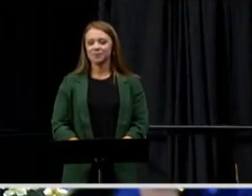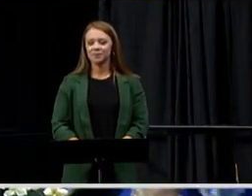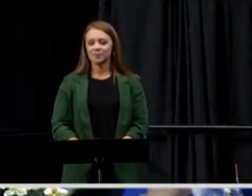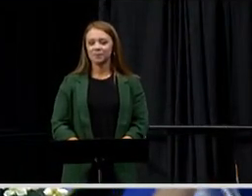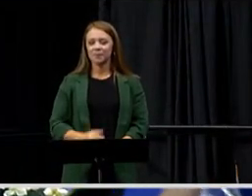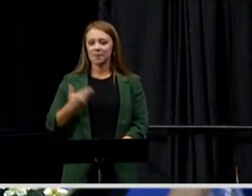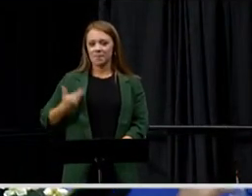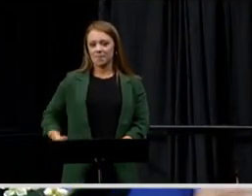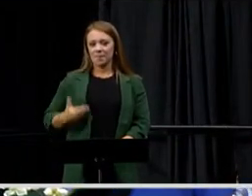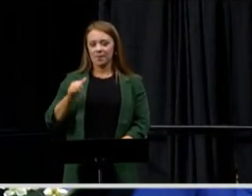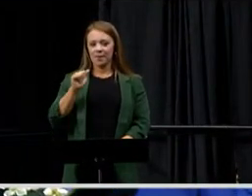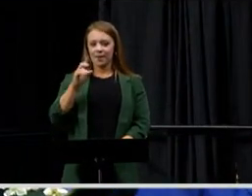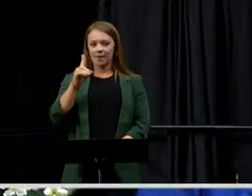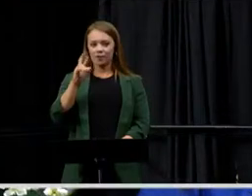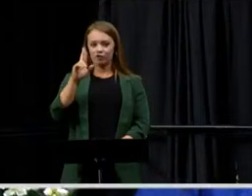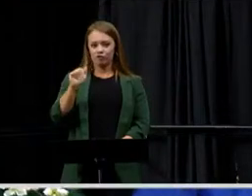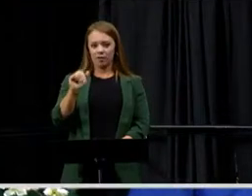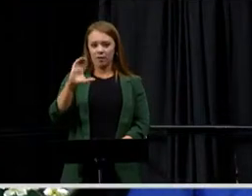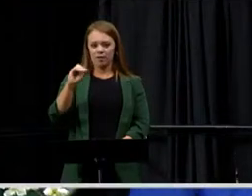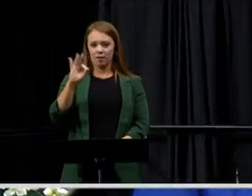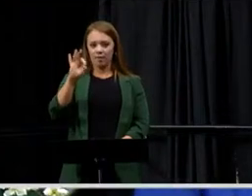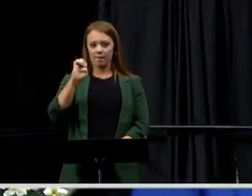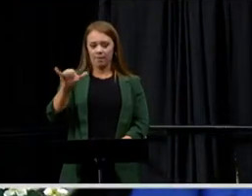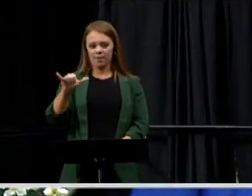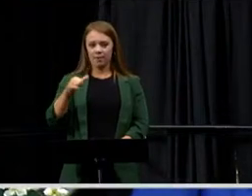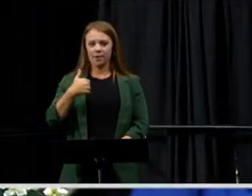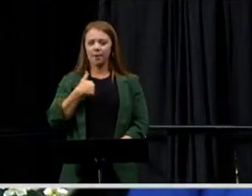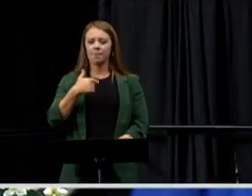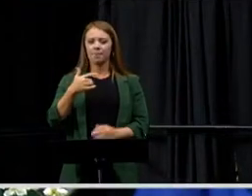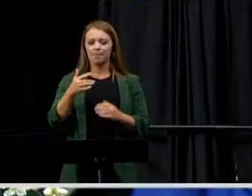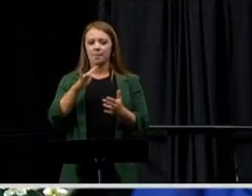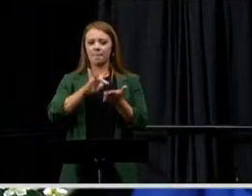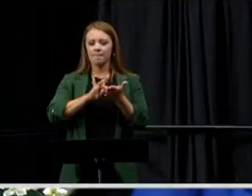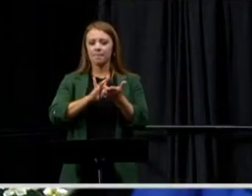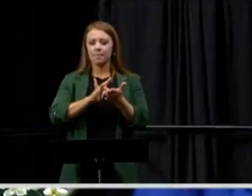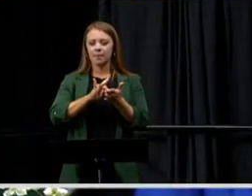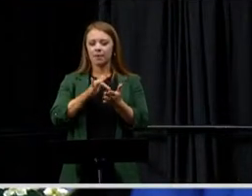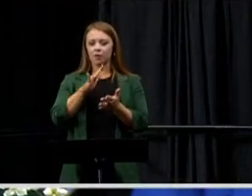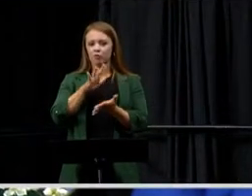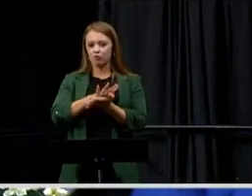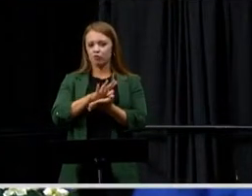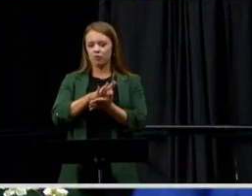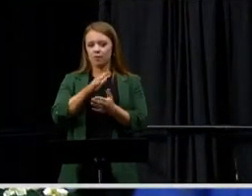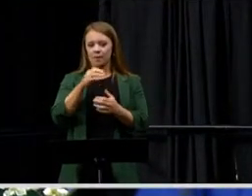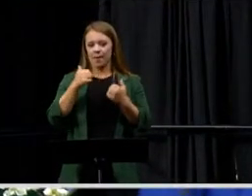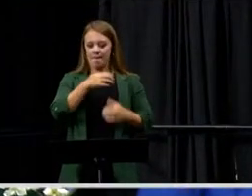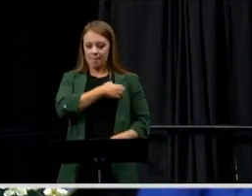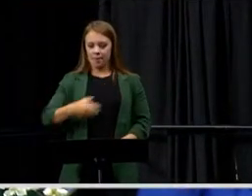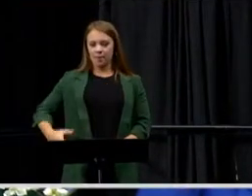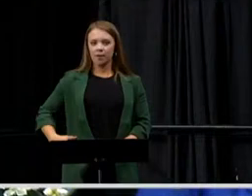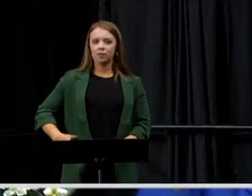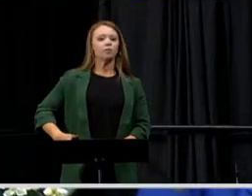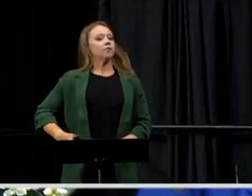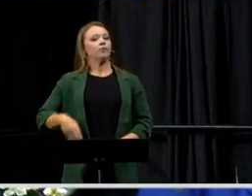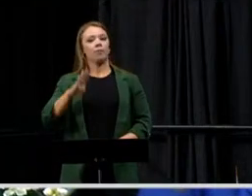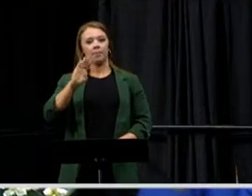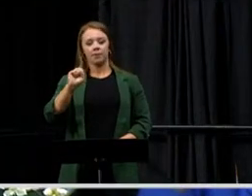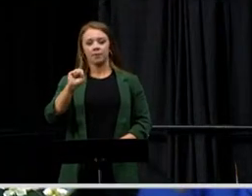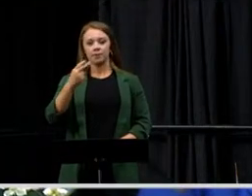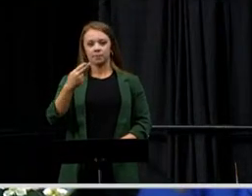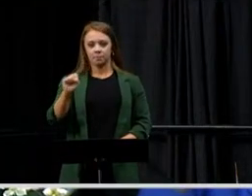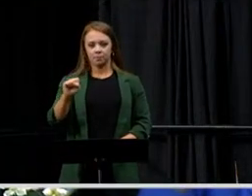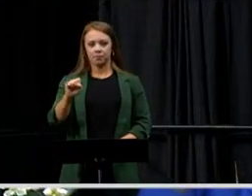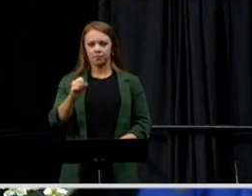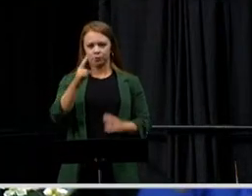My name is Aja Coffey, and I'm a Medical Academy Ambassador for the Academies of Bryan Station. It is an honor to be speaking in front of you on this